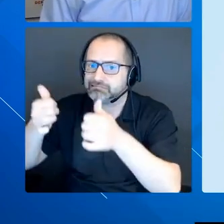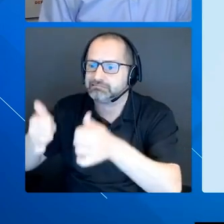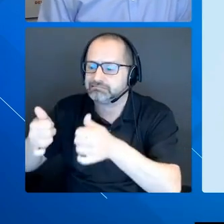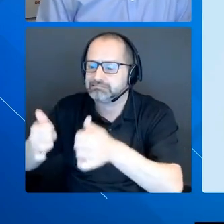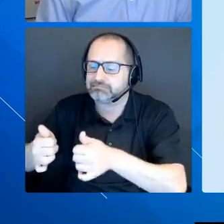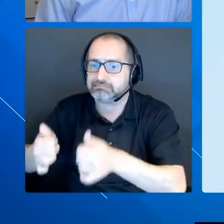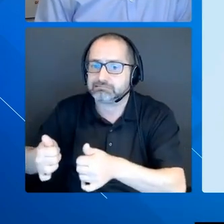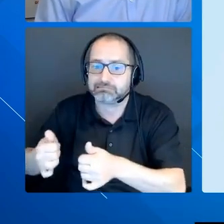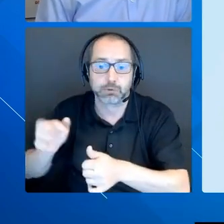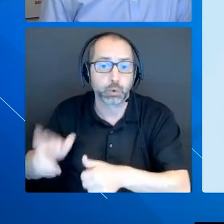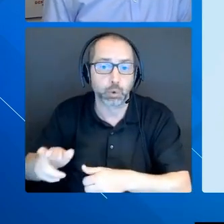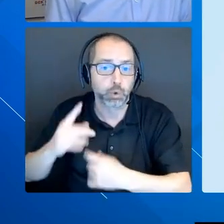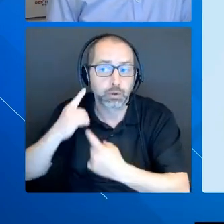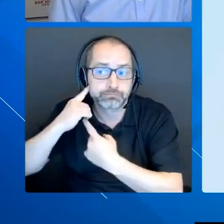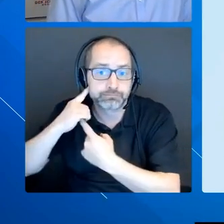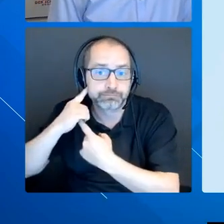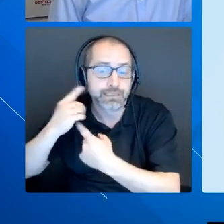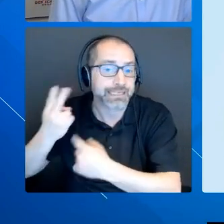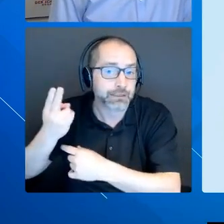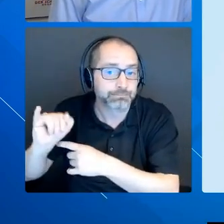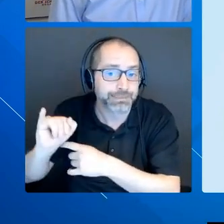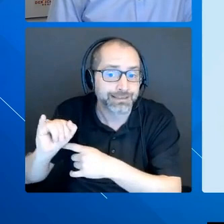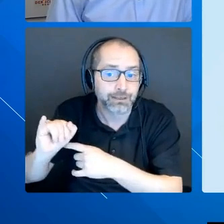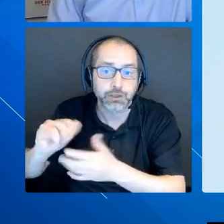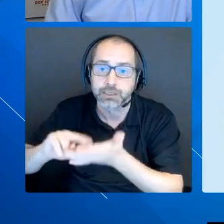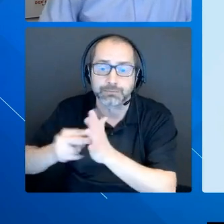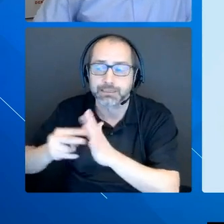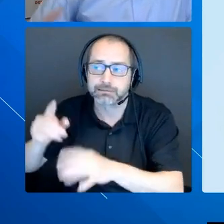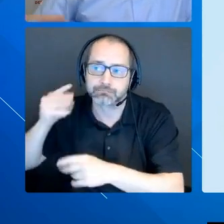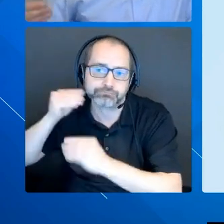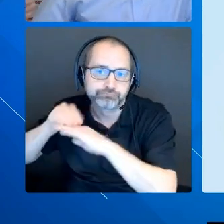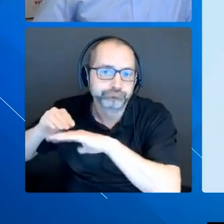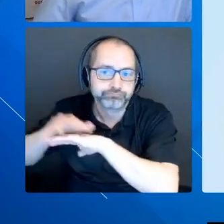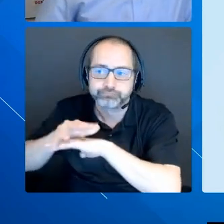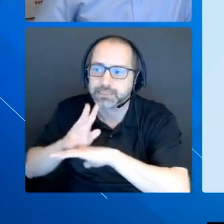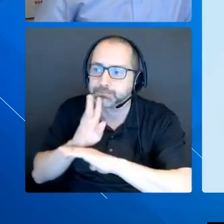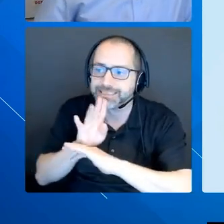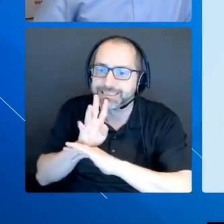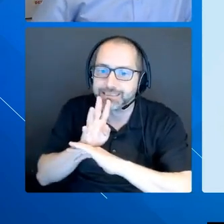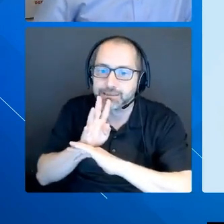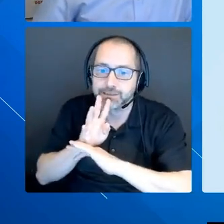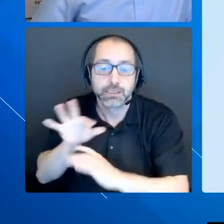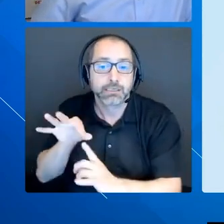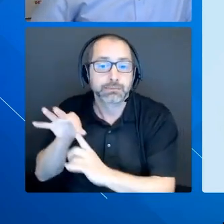Or I have a hearing impairment that also impacts my ability to speak, especially people who are